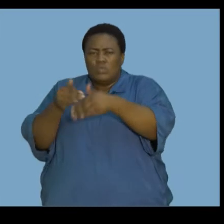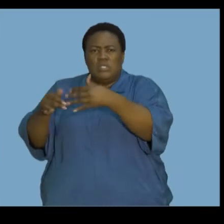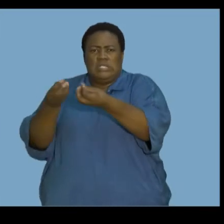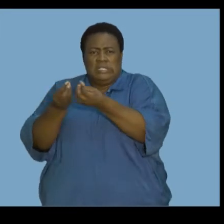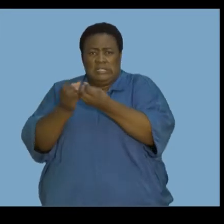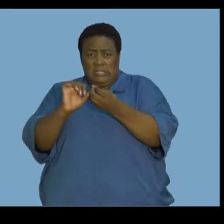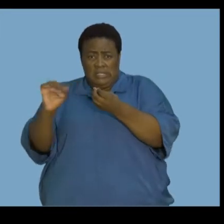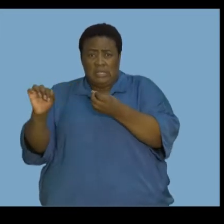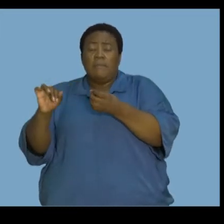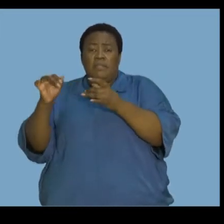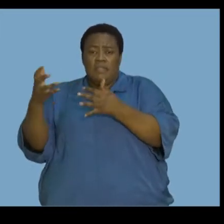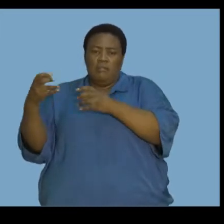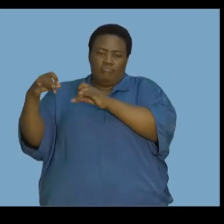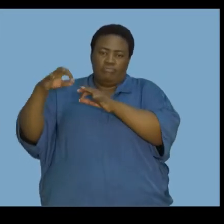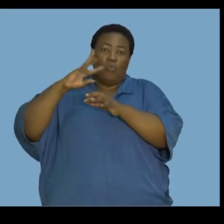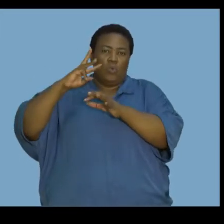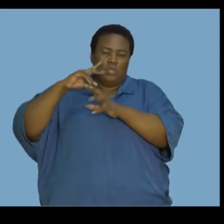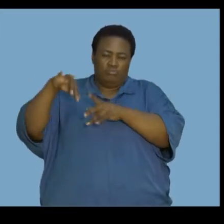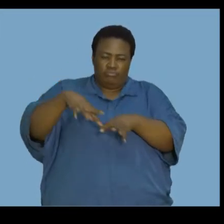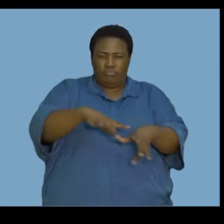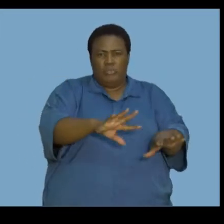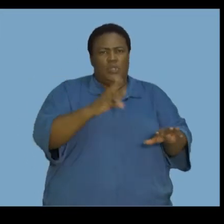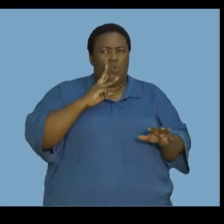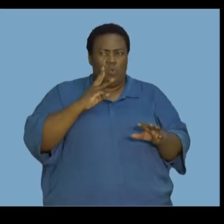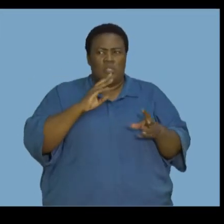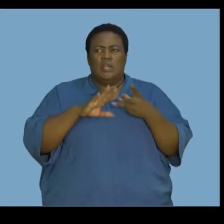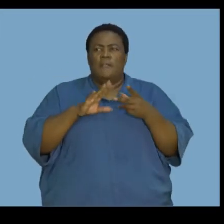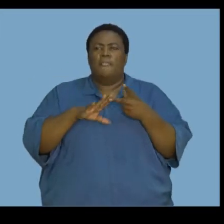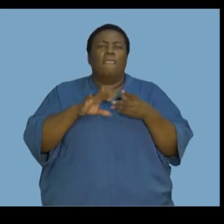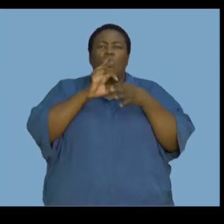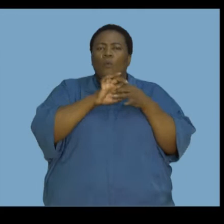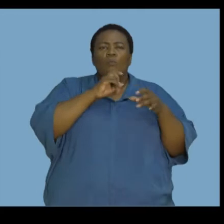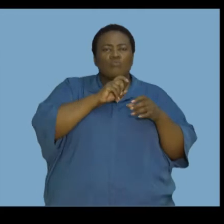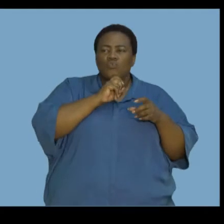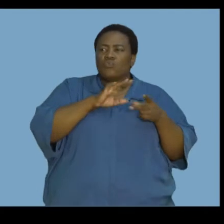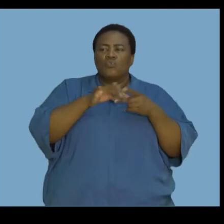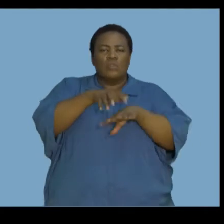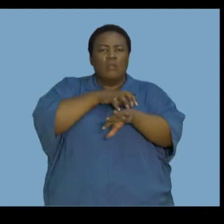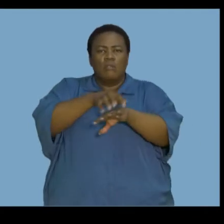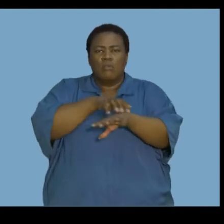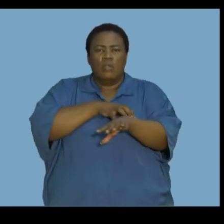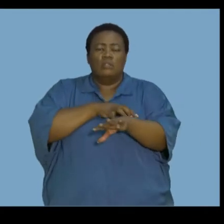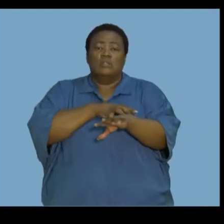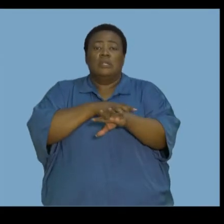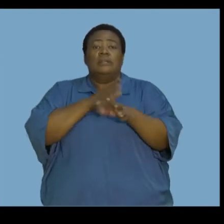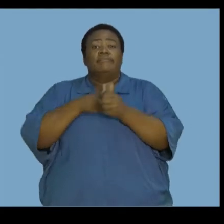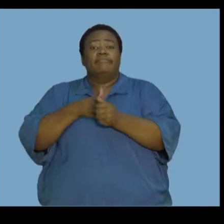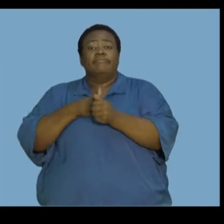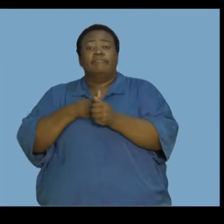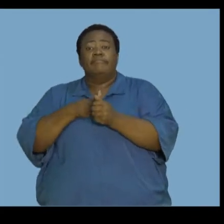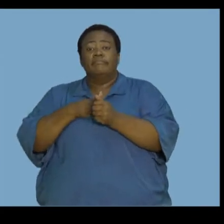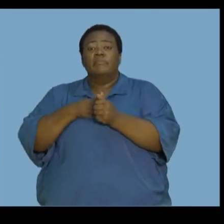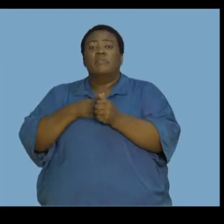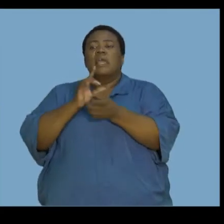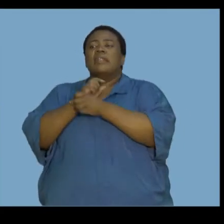industry. So that's that impact. Domestic use, industry, agricultural, leading to pollution and disease. So